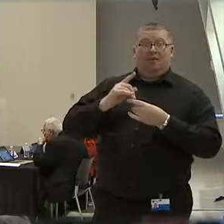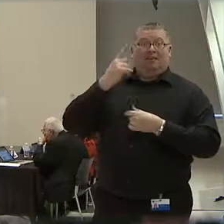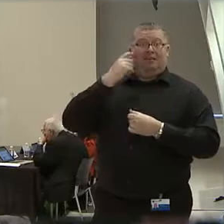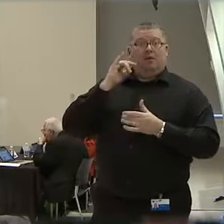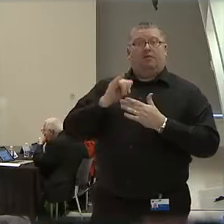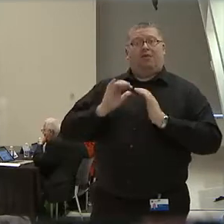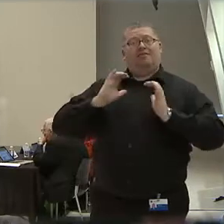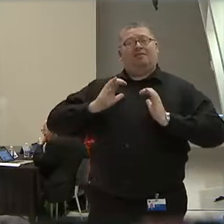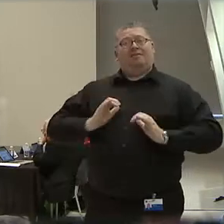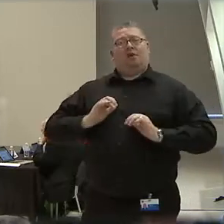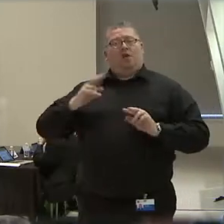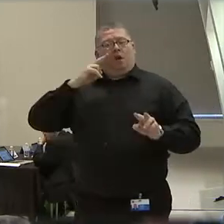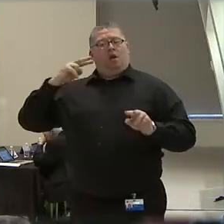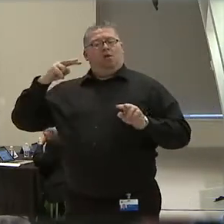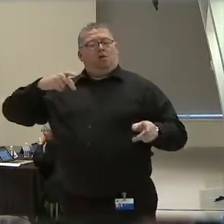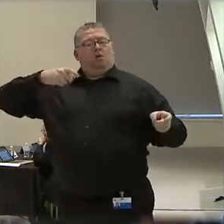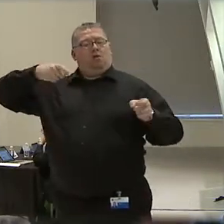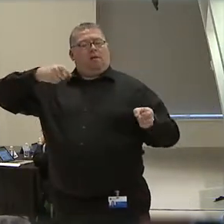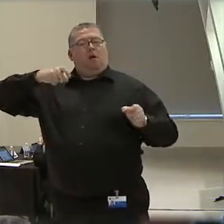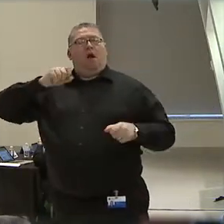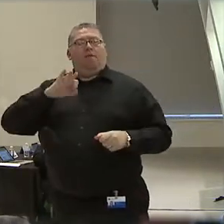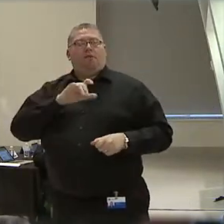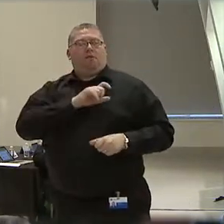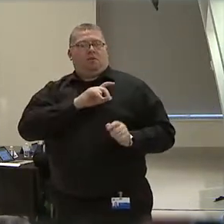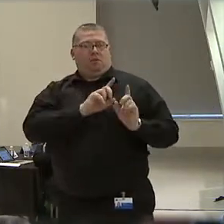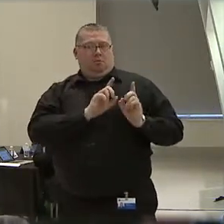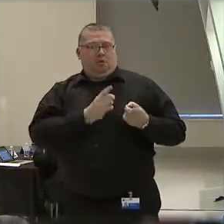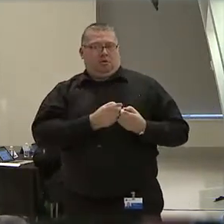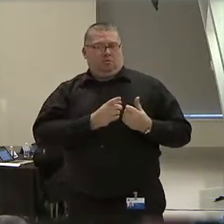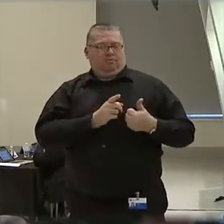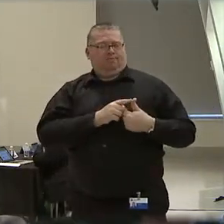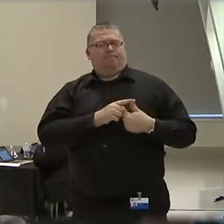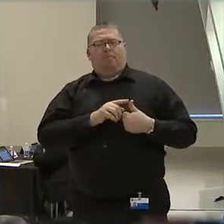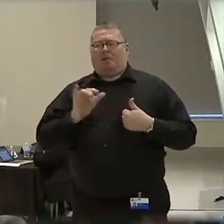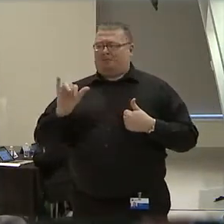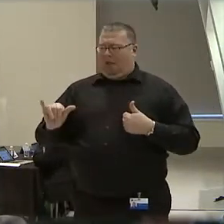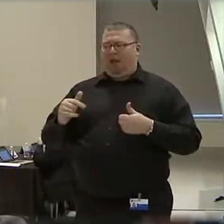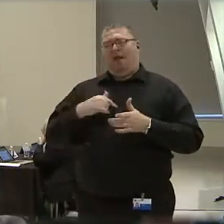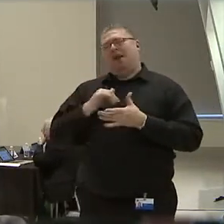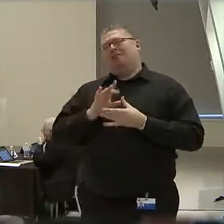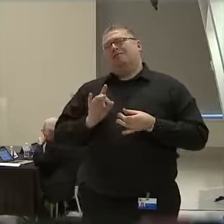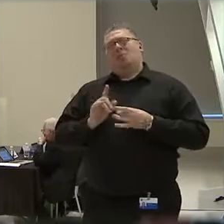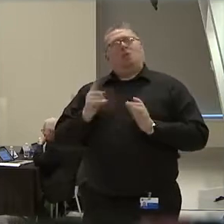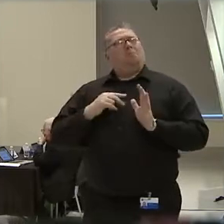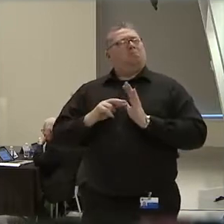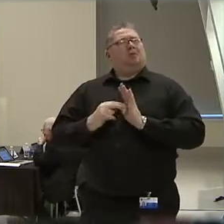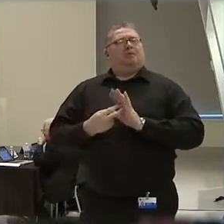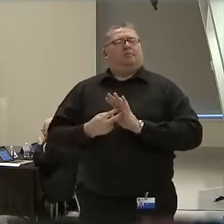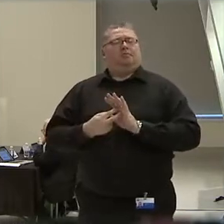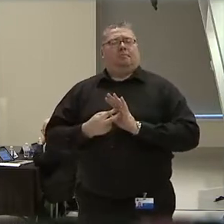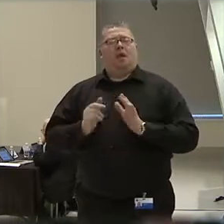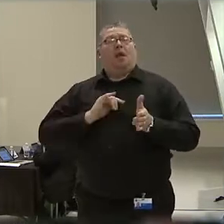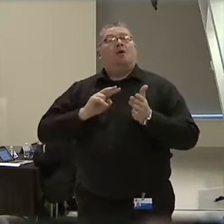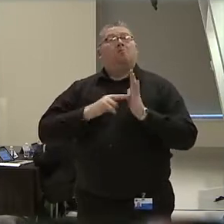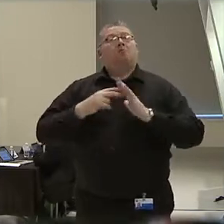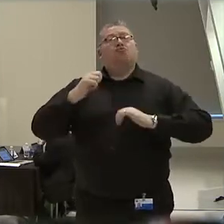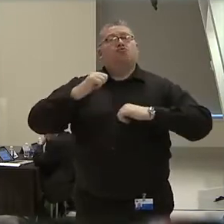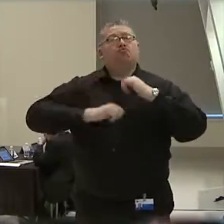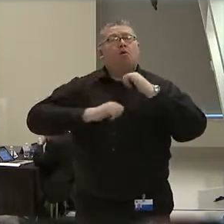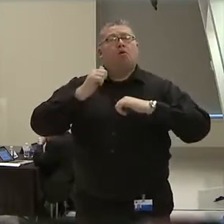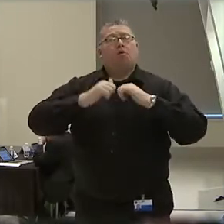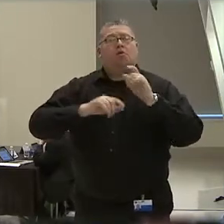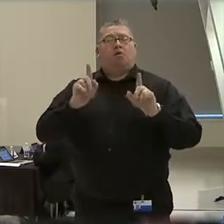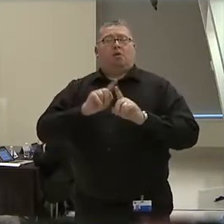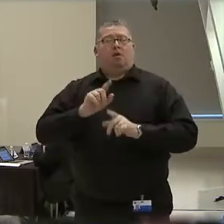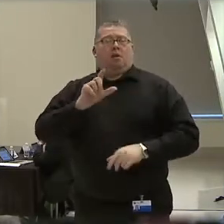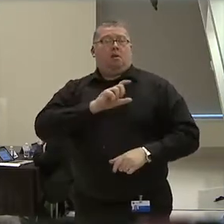civilian governance of police departments. And by that, I'm describing structures such as the Police